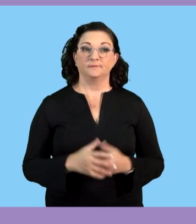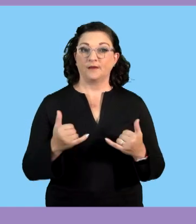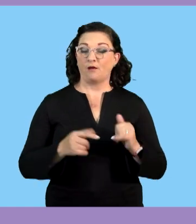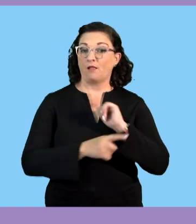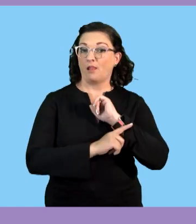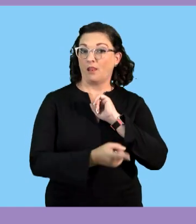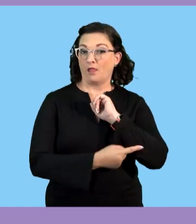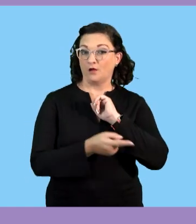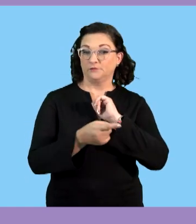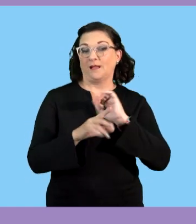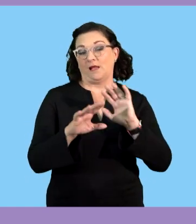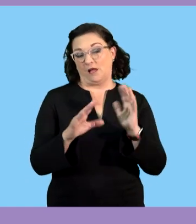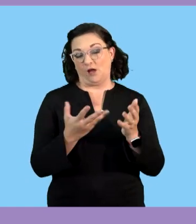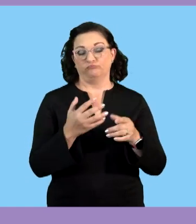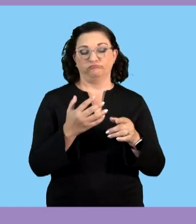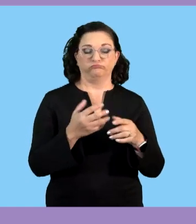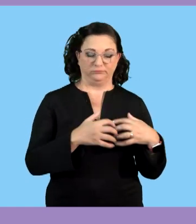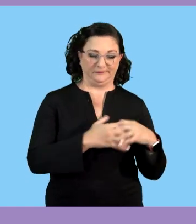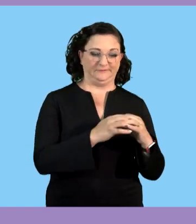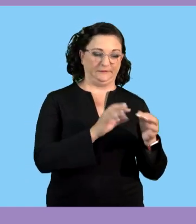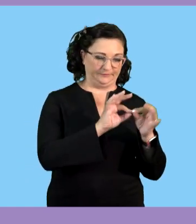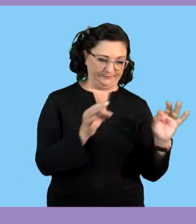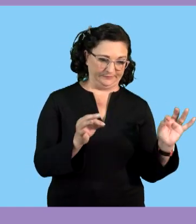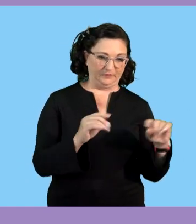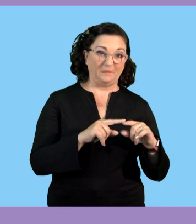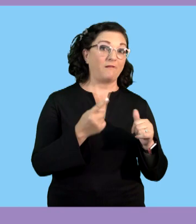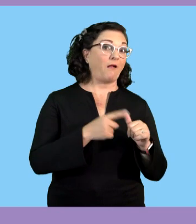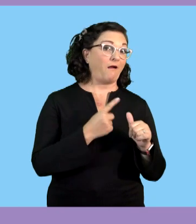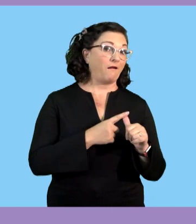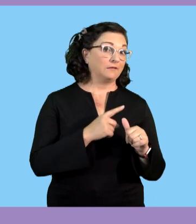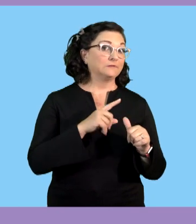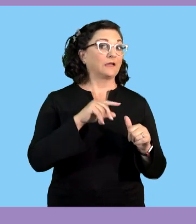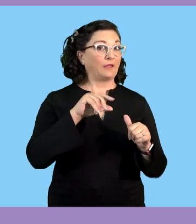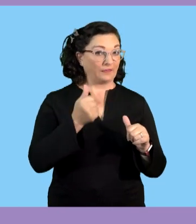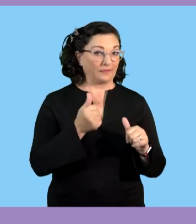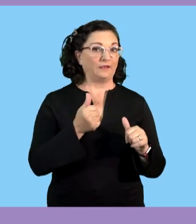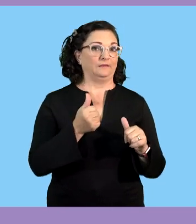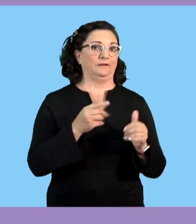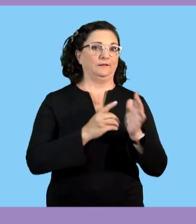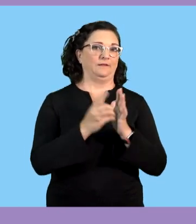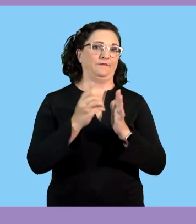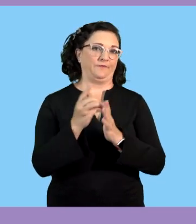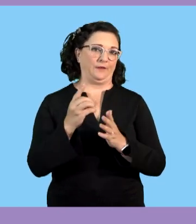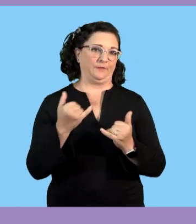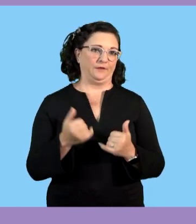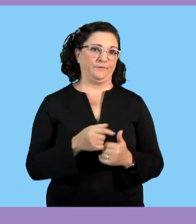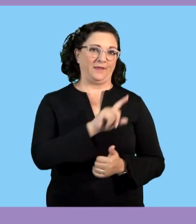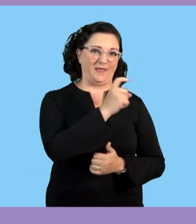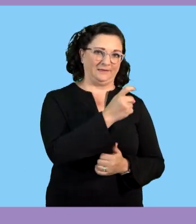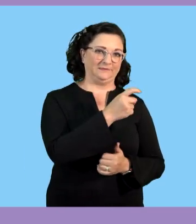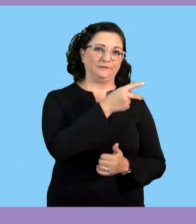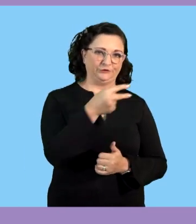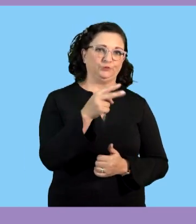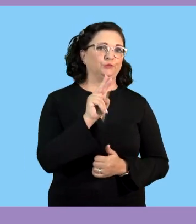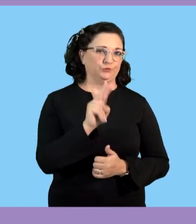Let's do the last one of setting up an equation. Now, remember, we start with the answer and then develop an equation. So let's start with x is equals to